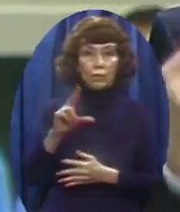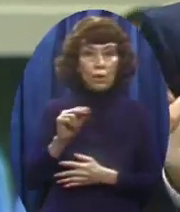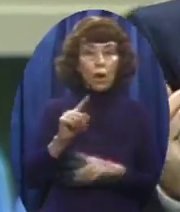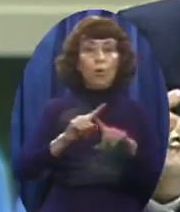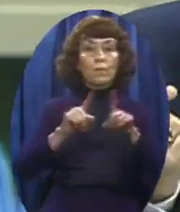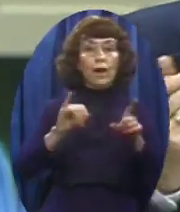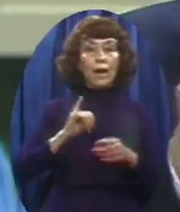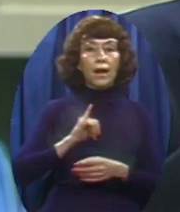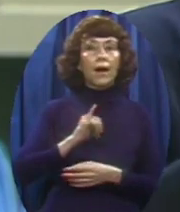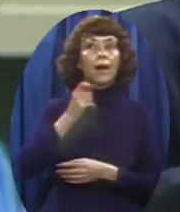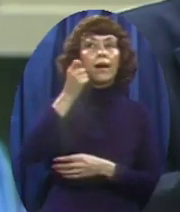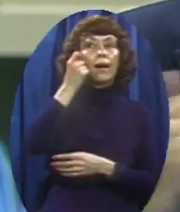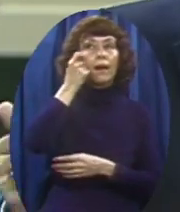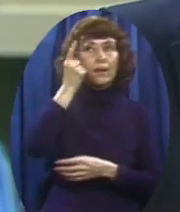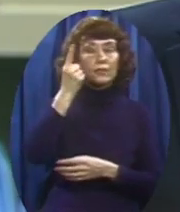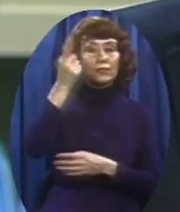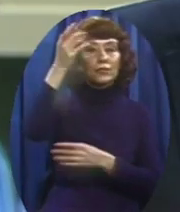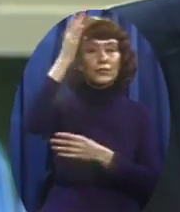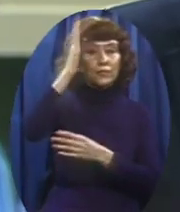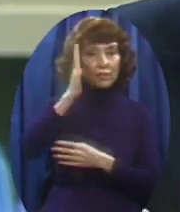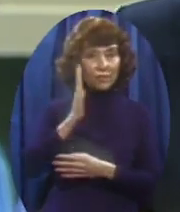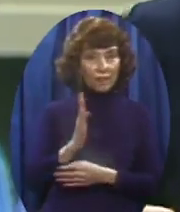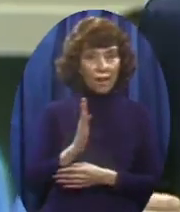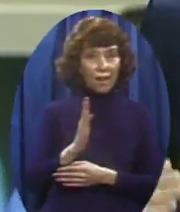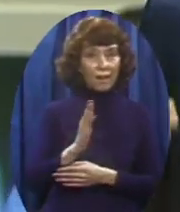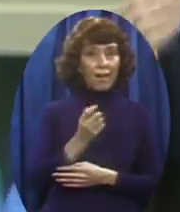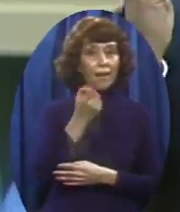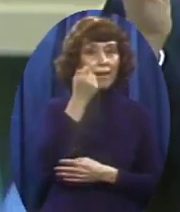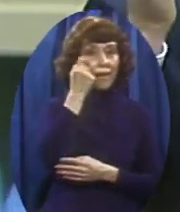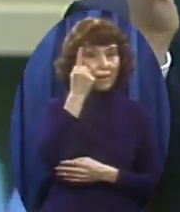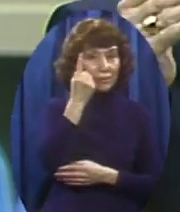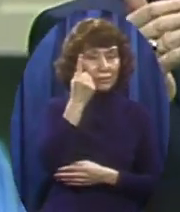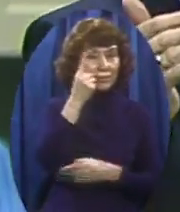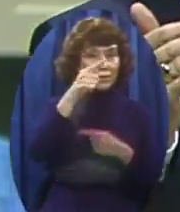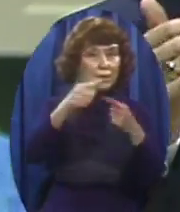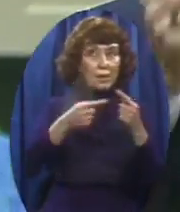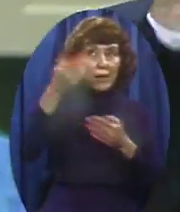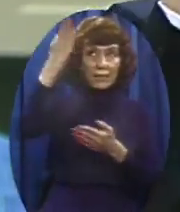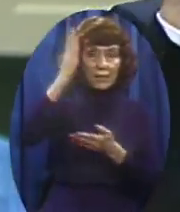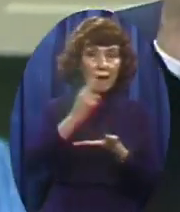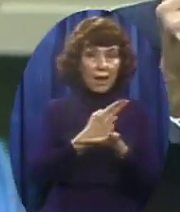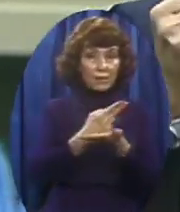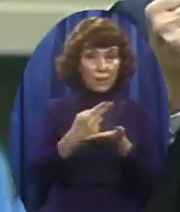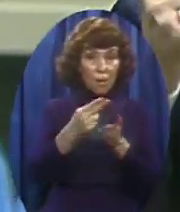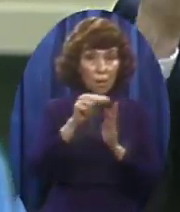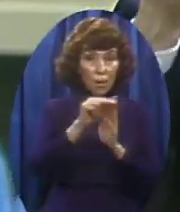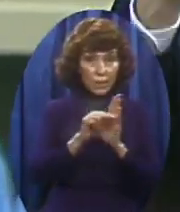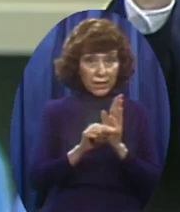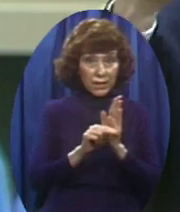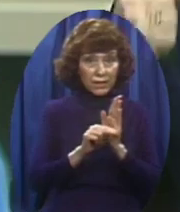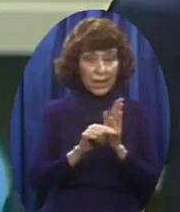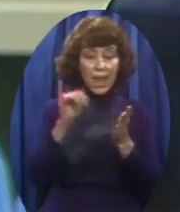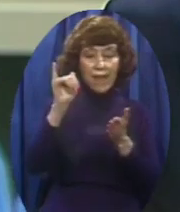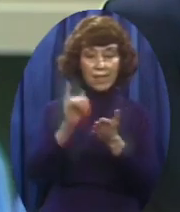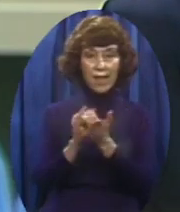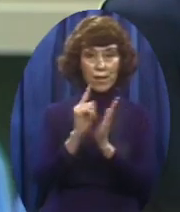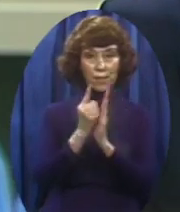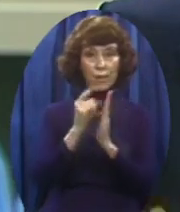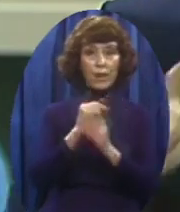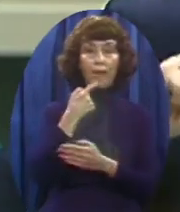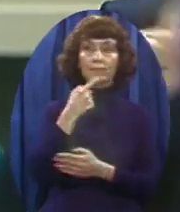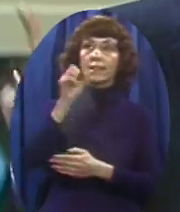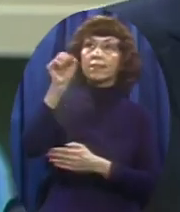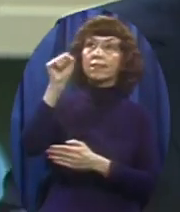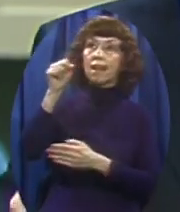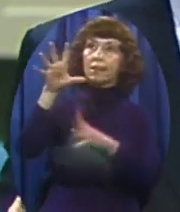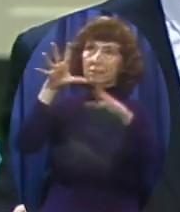that moment, though I'd had opportunities before to do it, that moment, I said, "Yes, come into my heart, Lord Jesus."